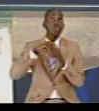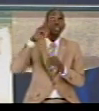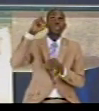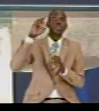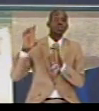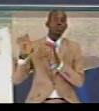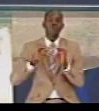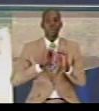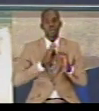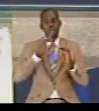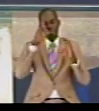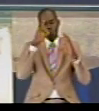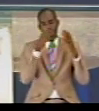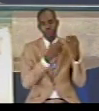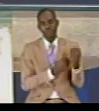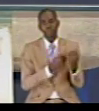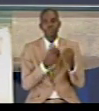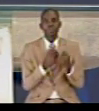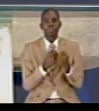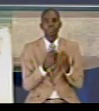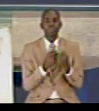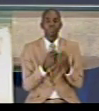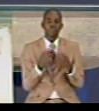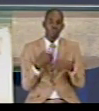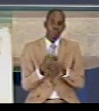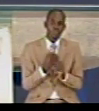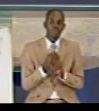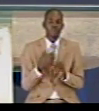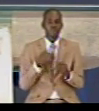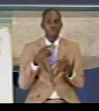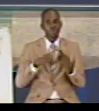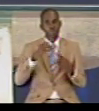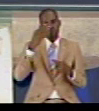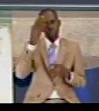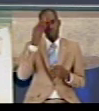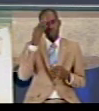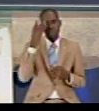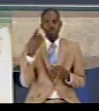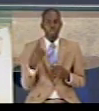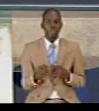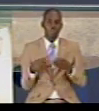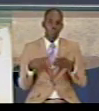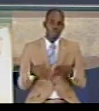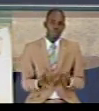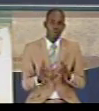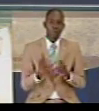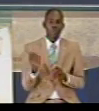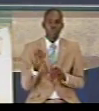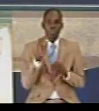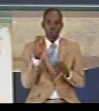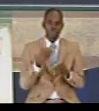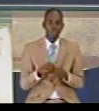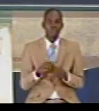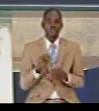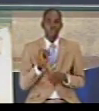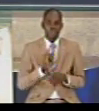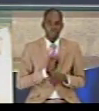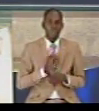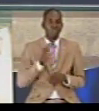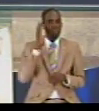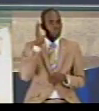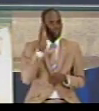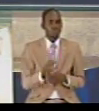thee do I trust. Cause me to know the way wherein I